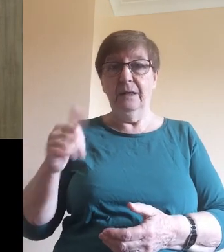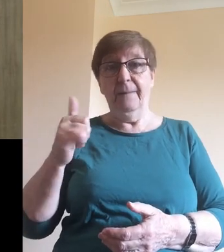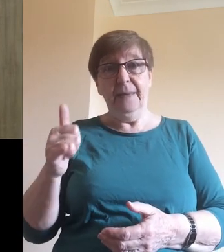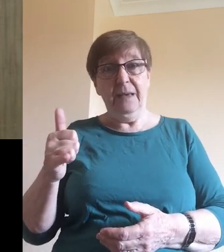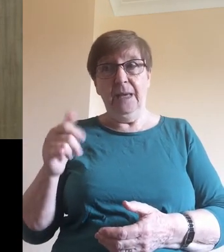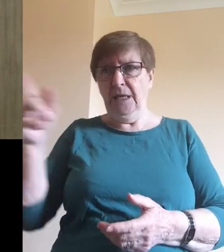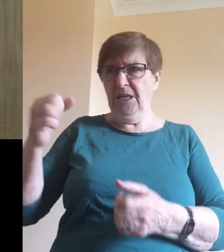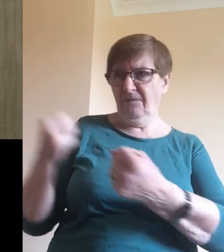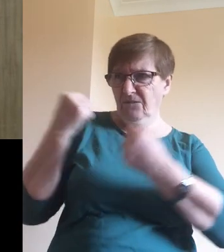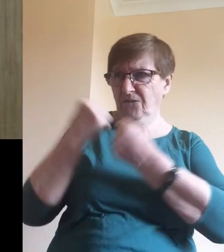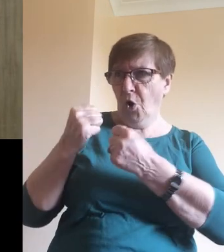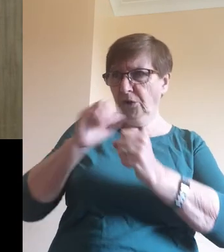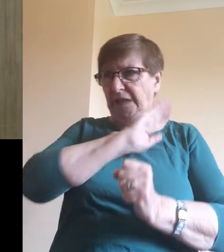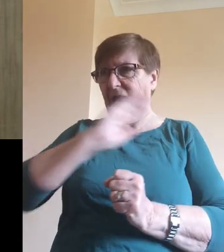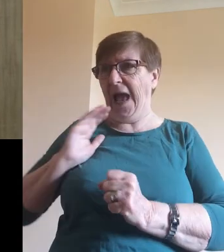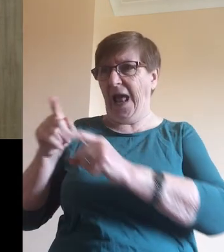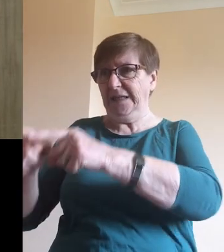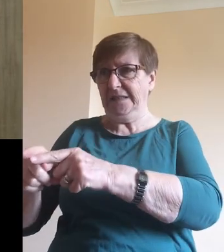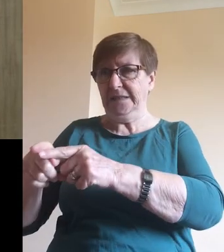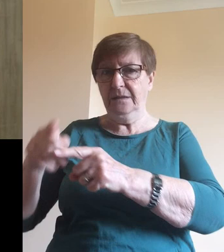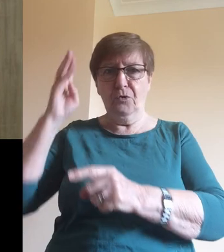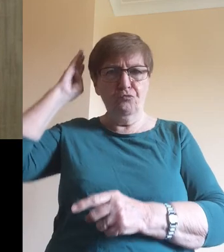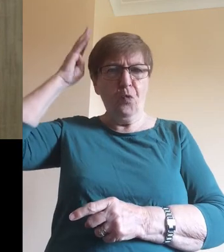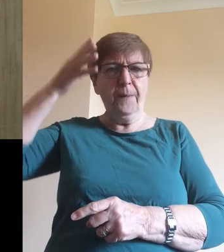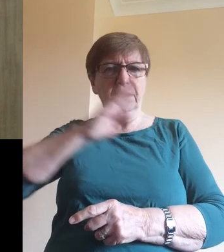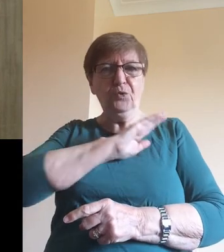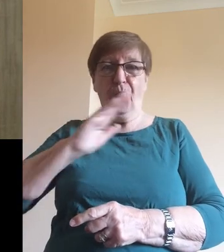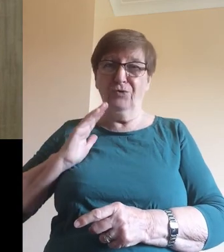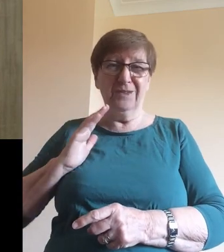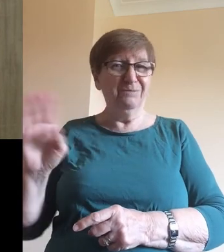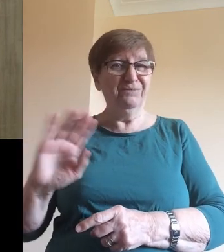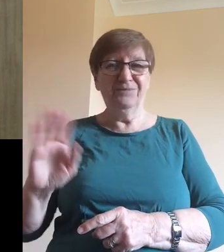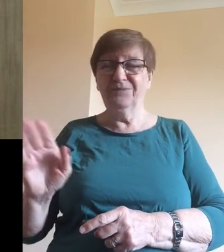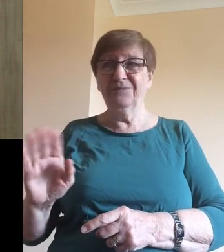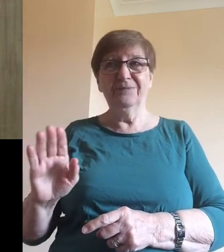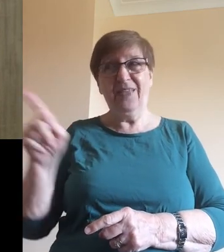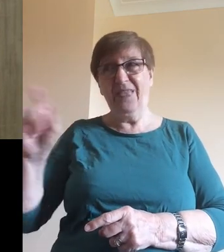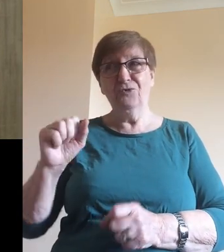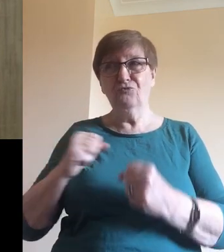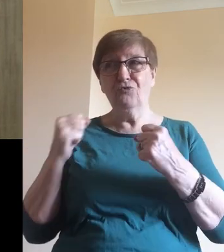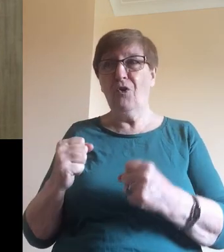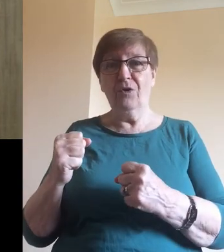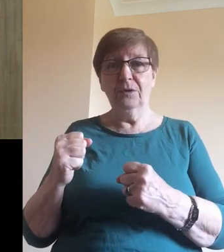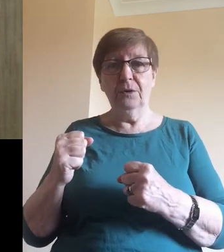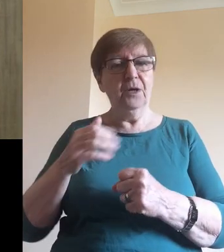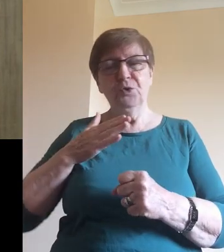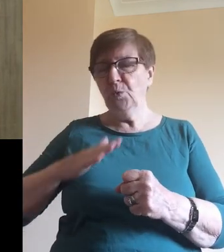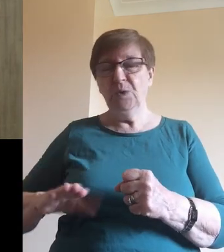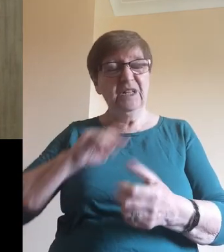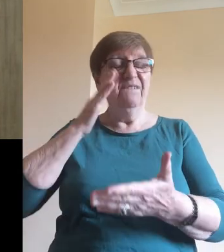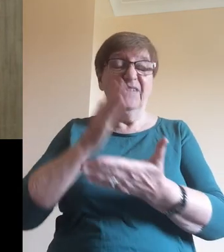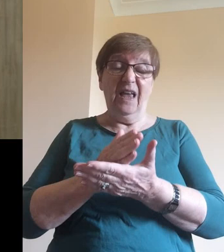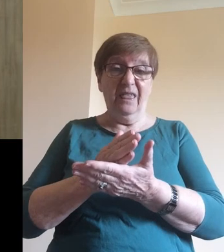overpowered these experienced Roman soldiers. Well, you don't need faith to believe that